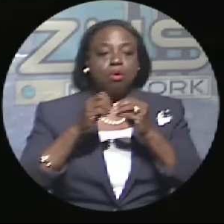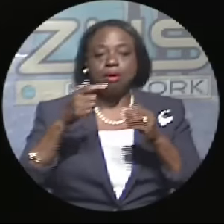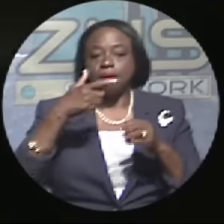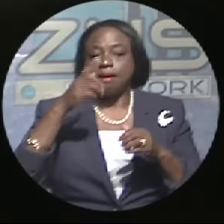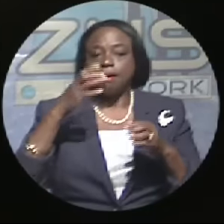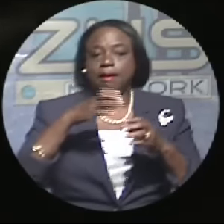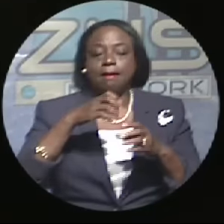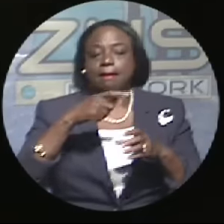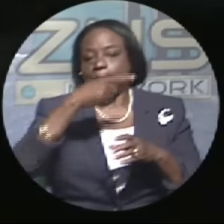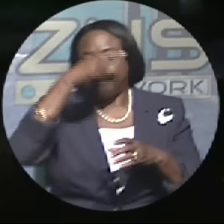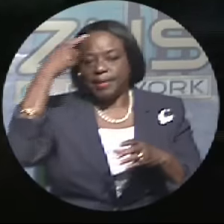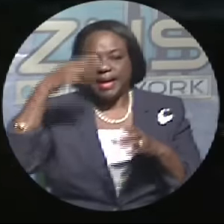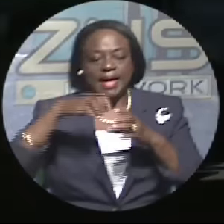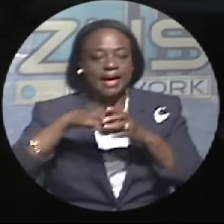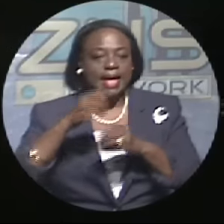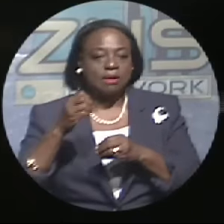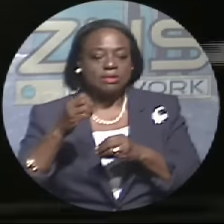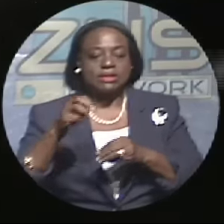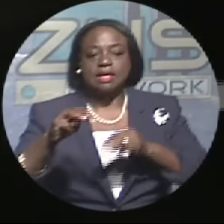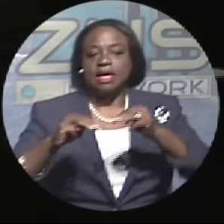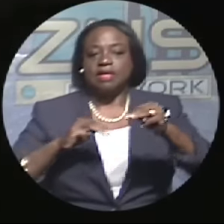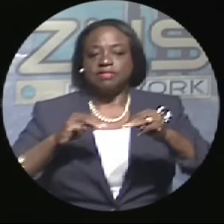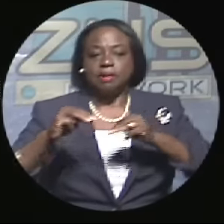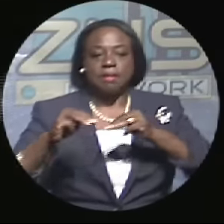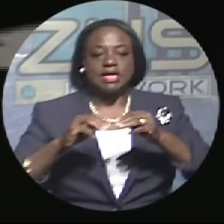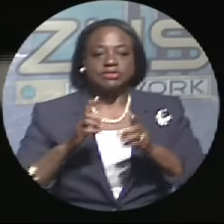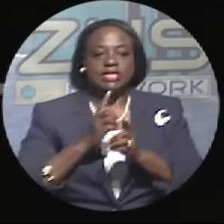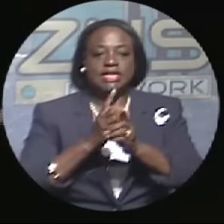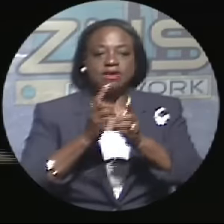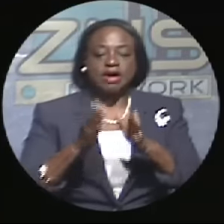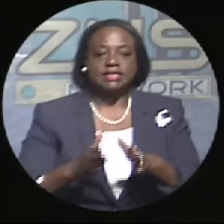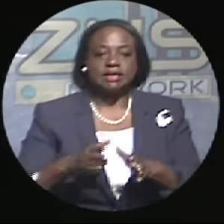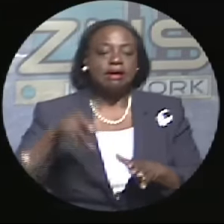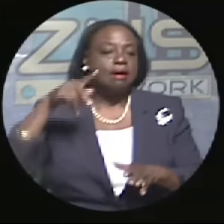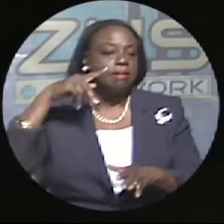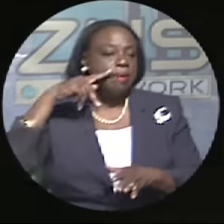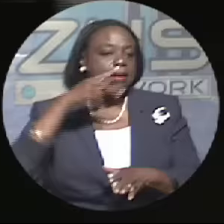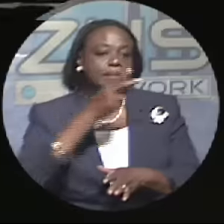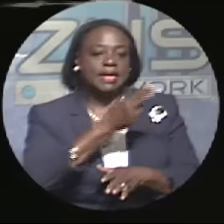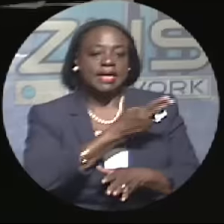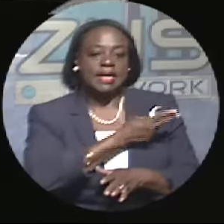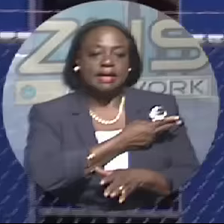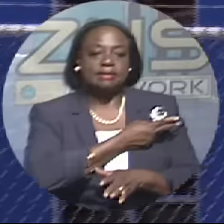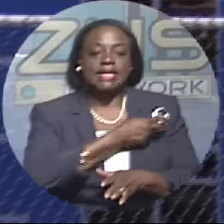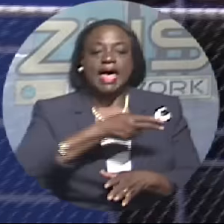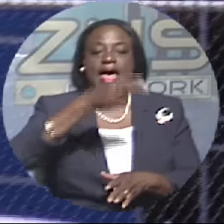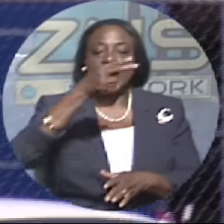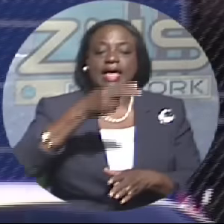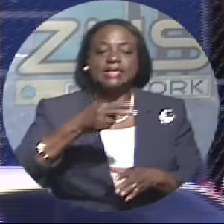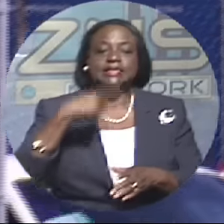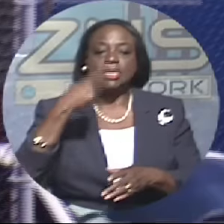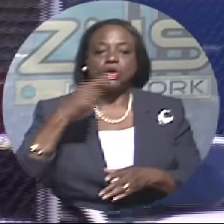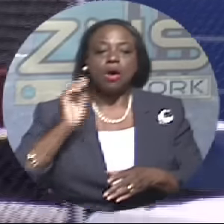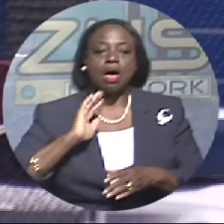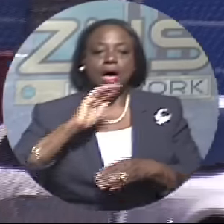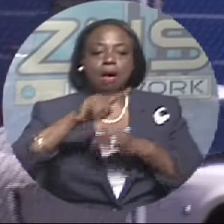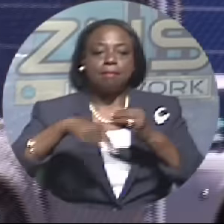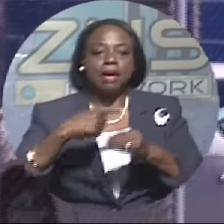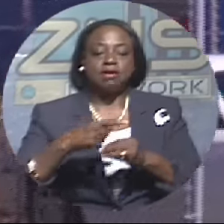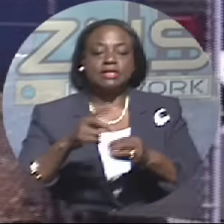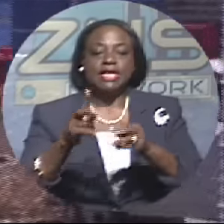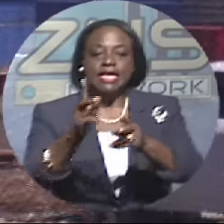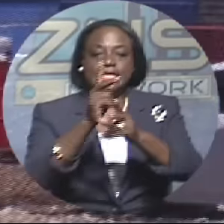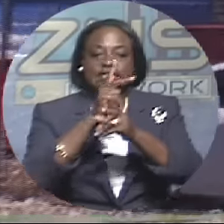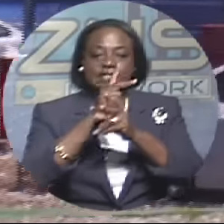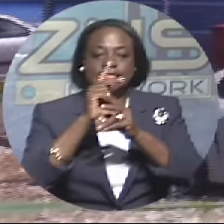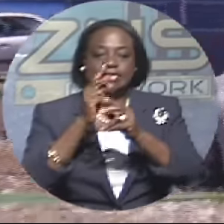as we can tell you, the managing director of Bahamas Power and Light, Pamela Hill, has been highlighting the importance of safety, preparation, and restoration.